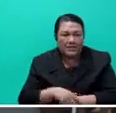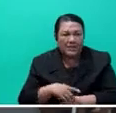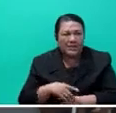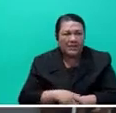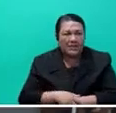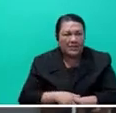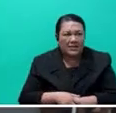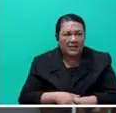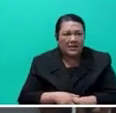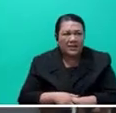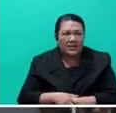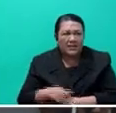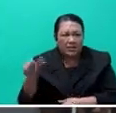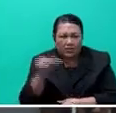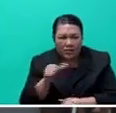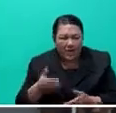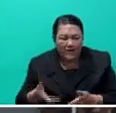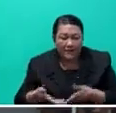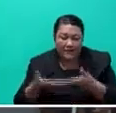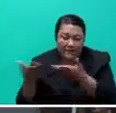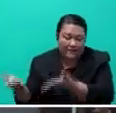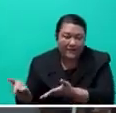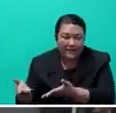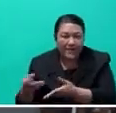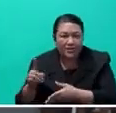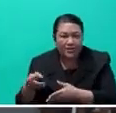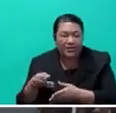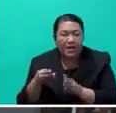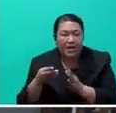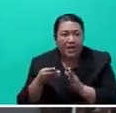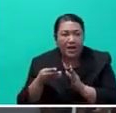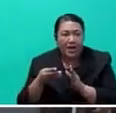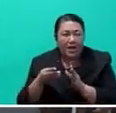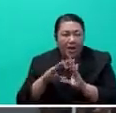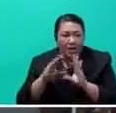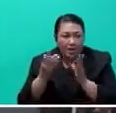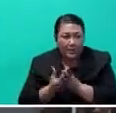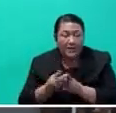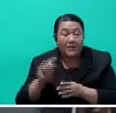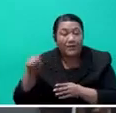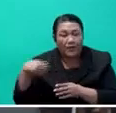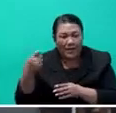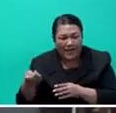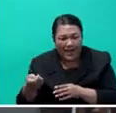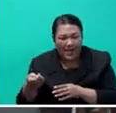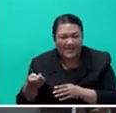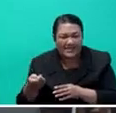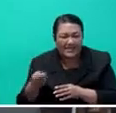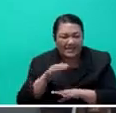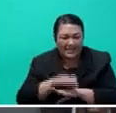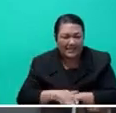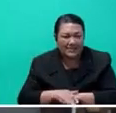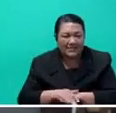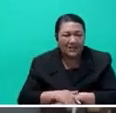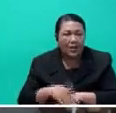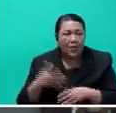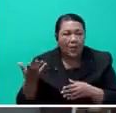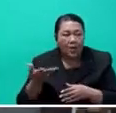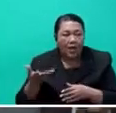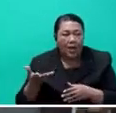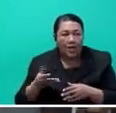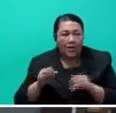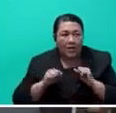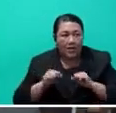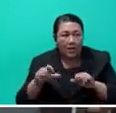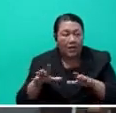bill could have been referred to the committee at least for the next sitting, where we'll we'll have to check the current